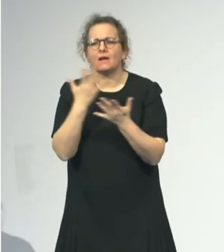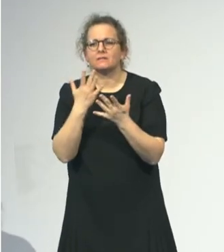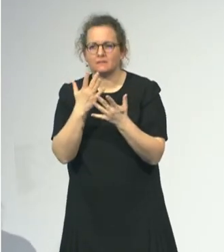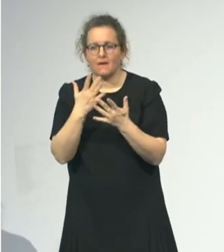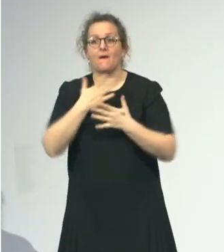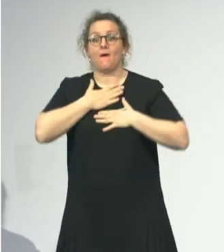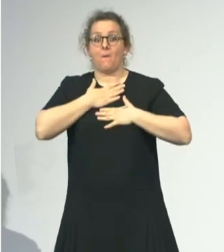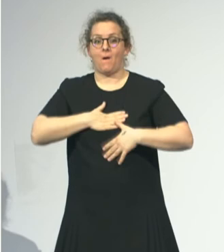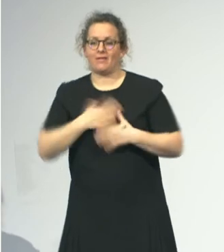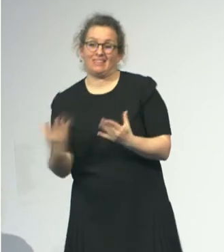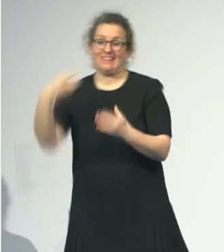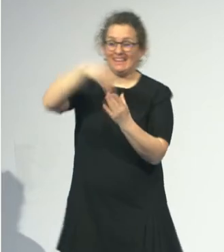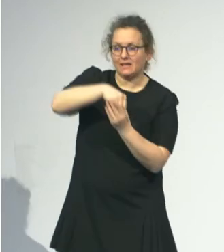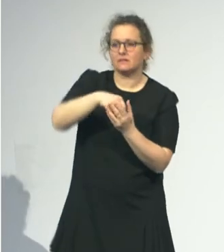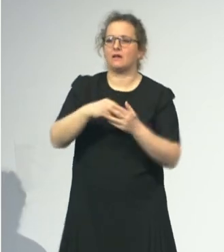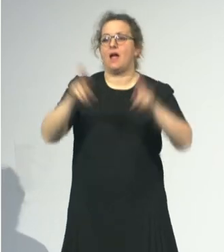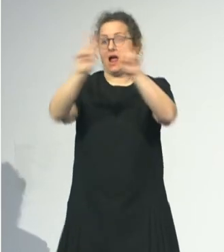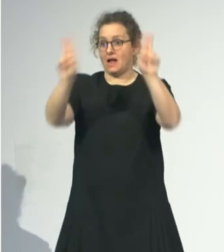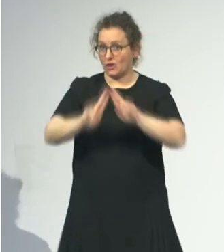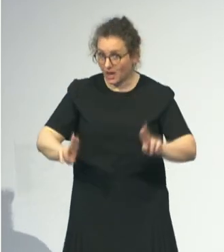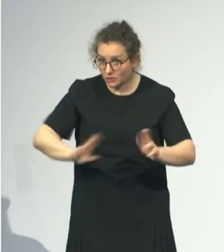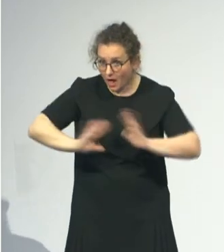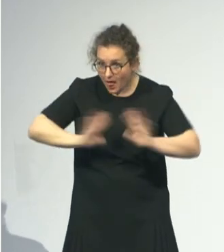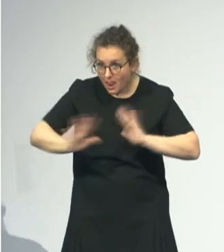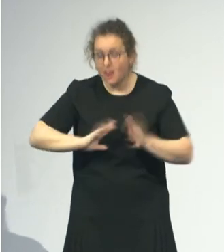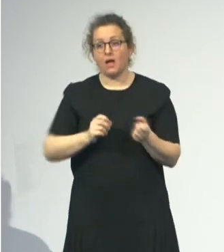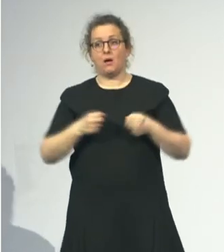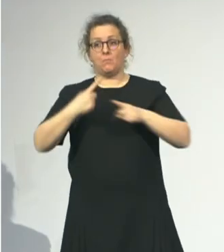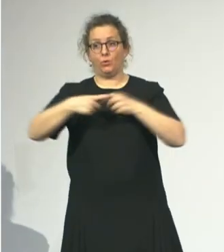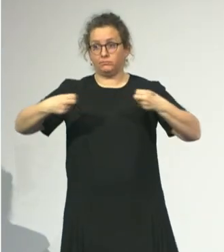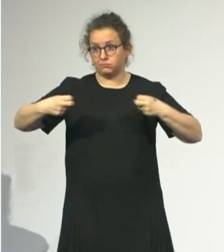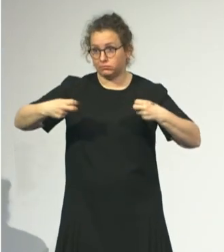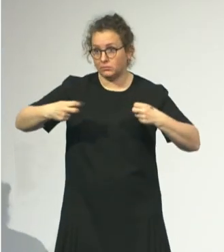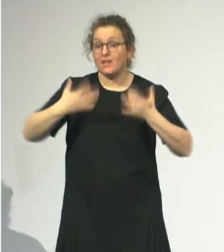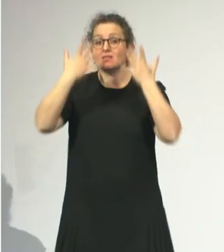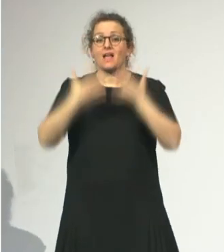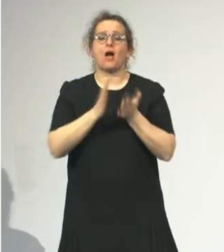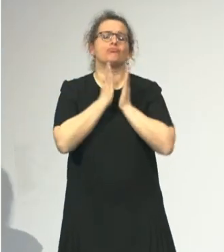well. Wonderful. Can we have Claudia Werneck's video, Thank please? You. Whoops.